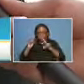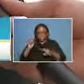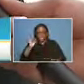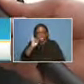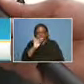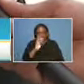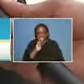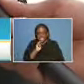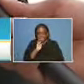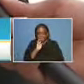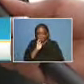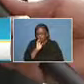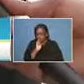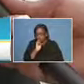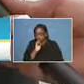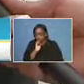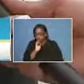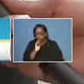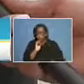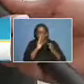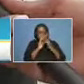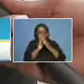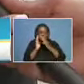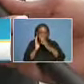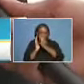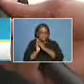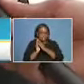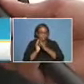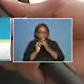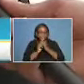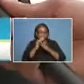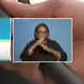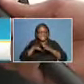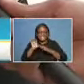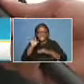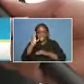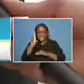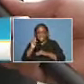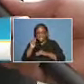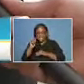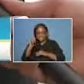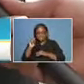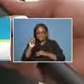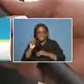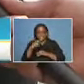IMO Council in London. He was there,